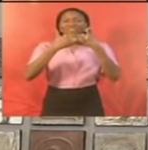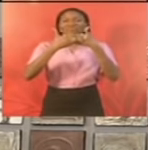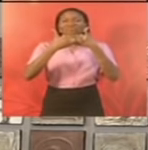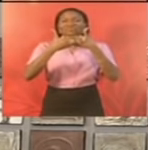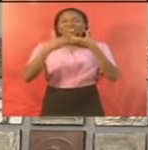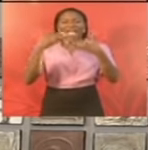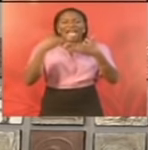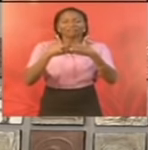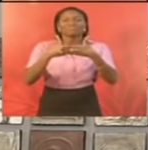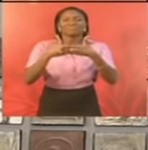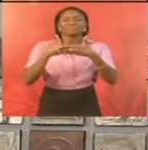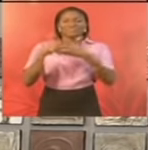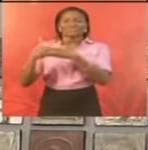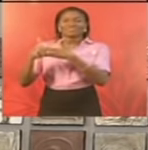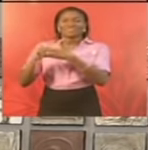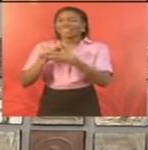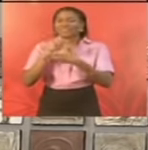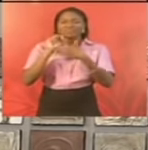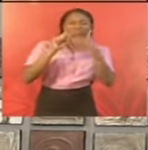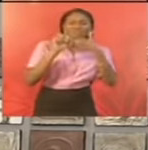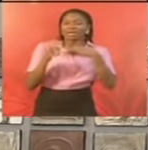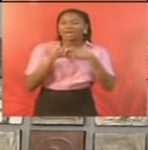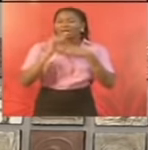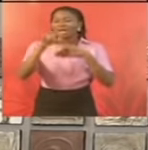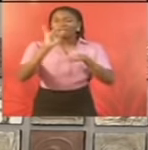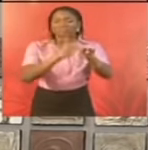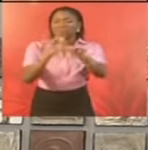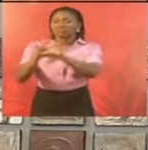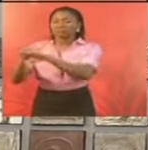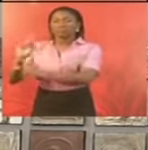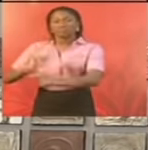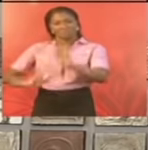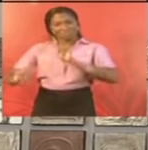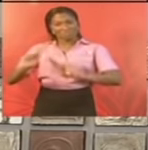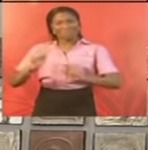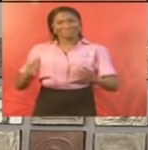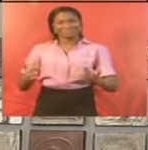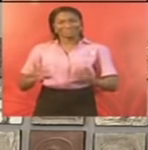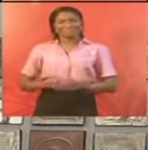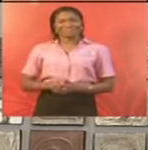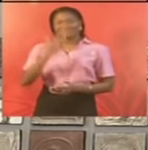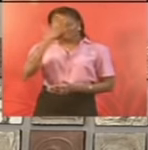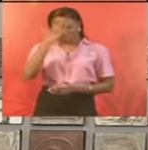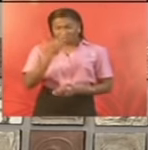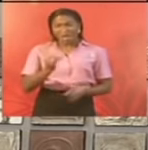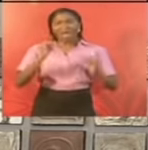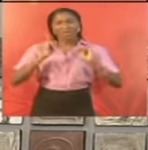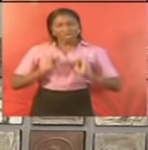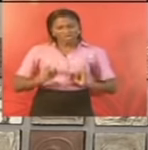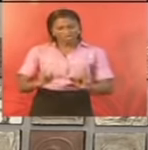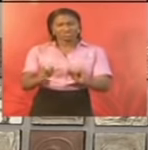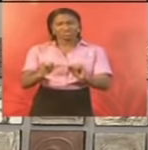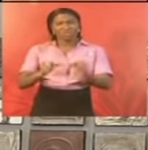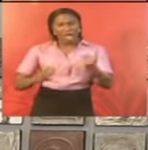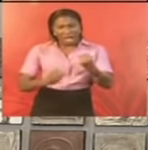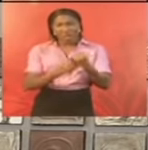other persons with whatever you do exhale. And for that reason, we're going to continue to advocate for